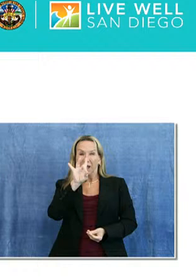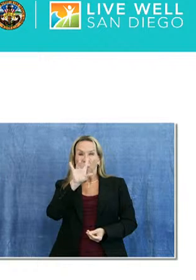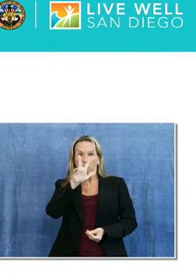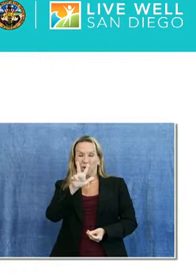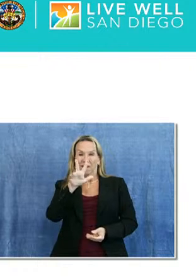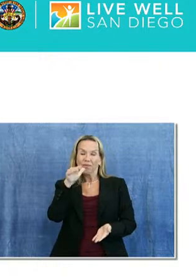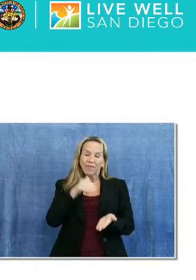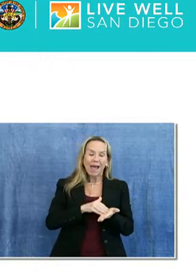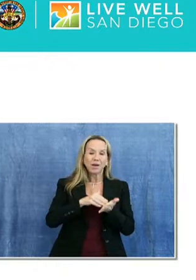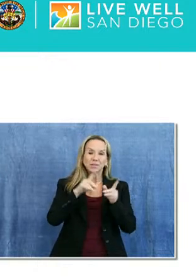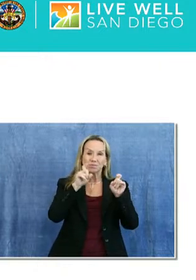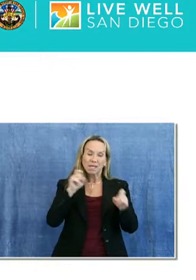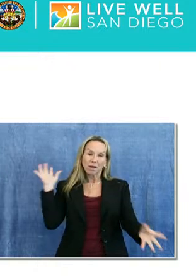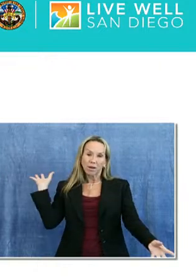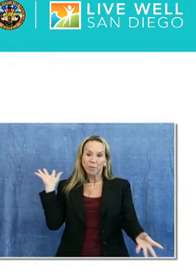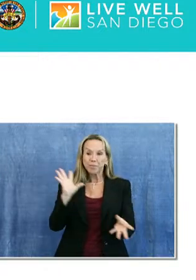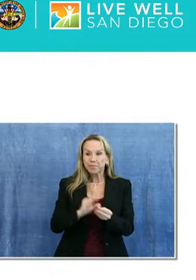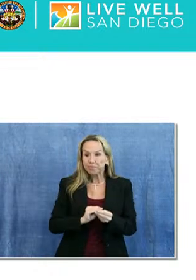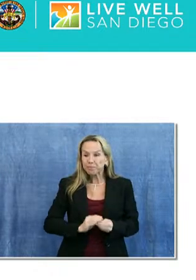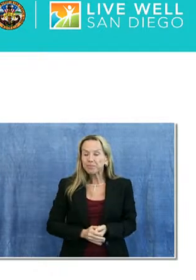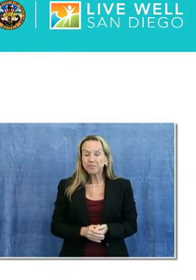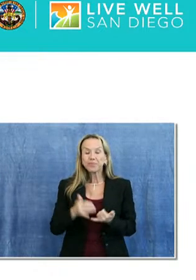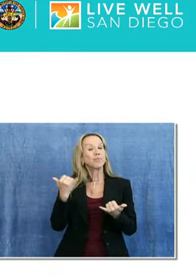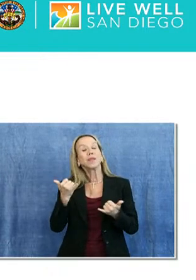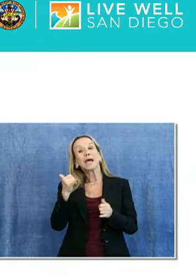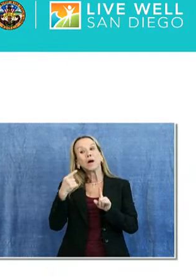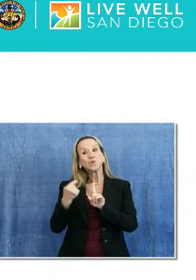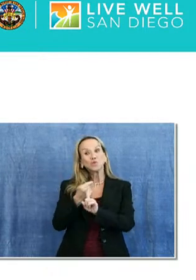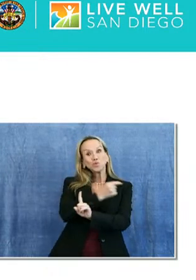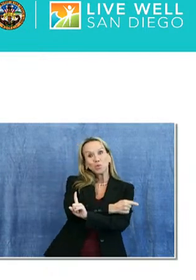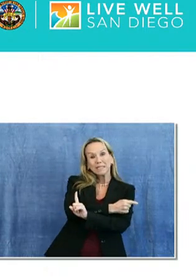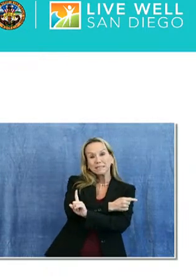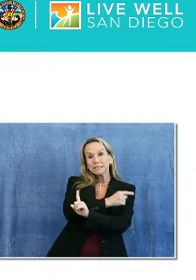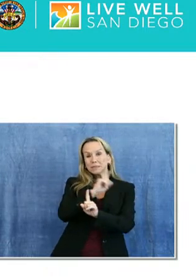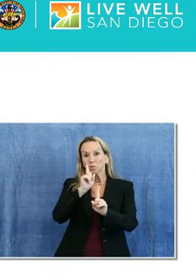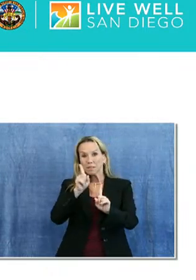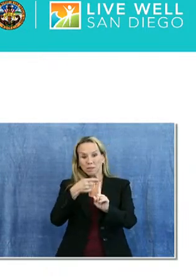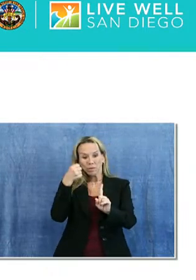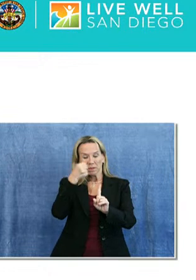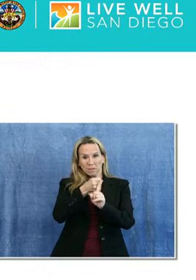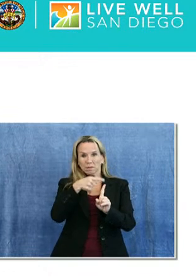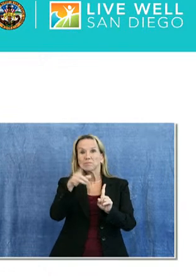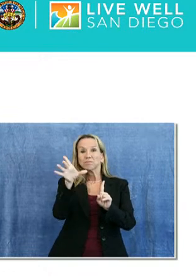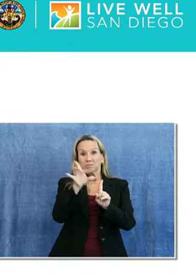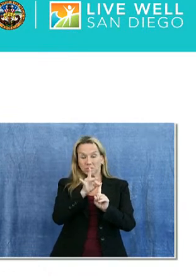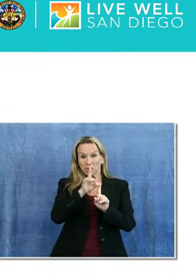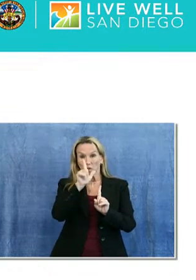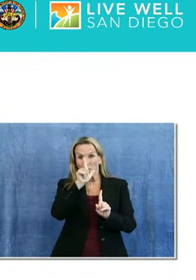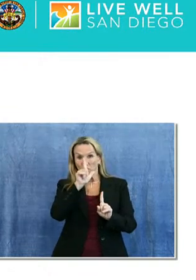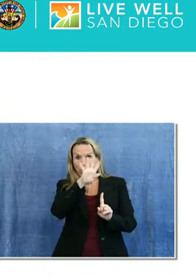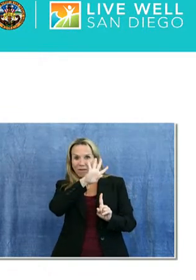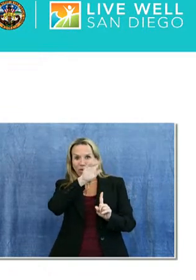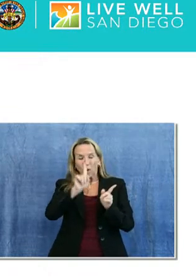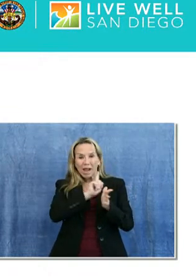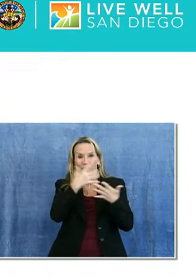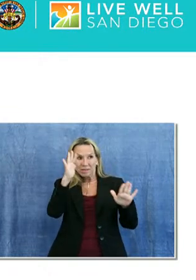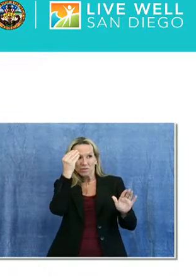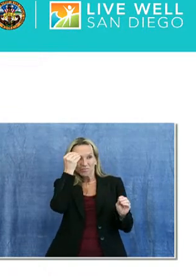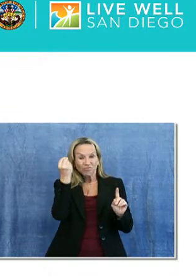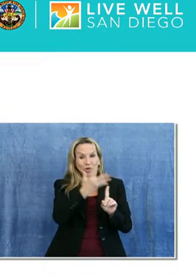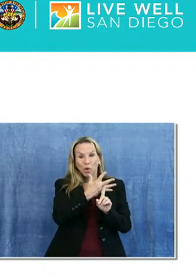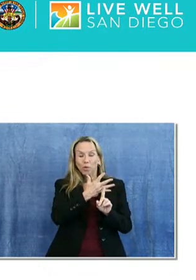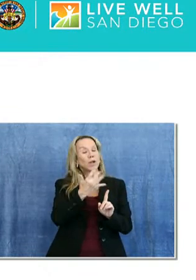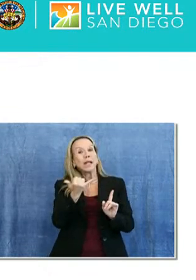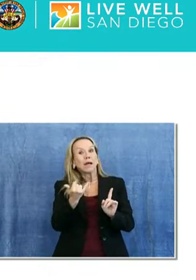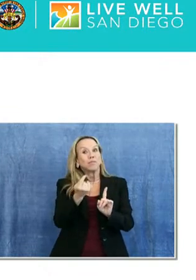Our 7-day average of investigations initiated within 24 hours is now where we want it to be, 97%. Again, it was not that long ago.